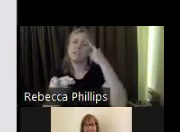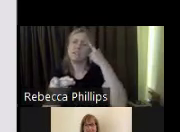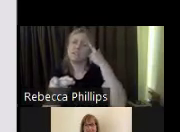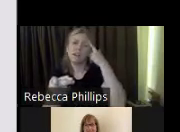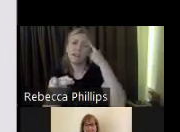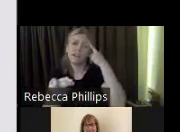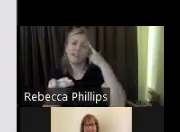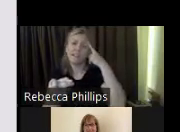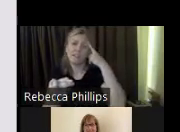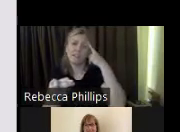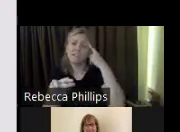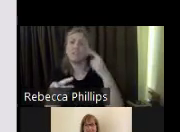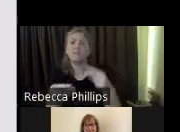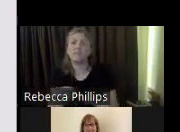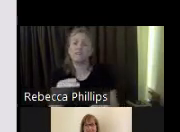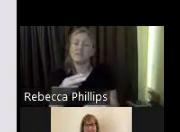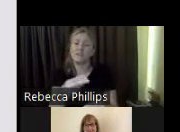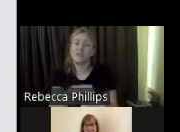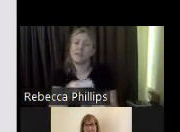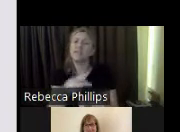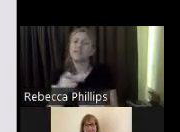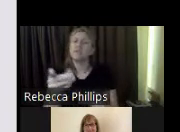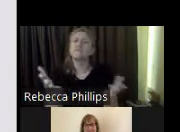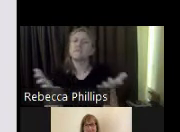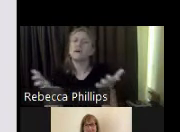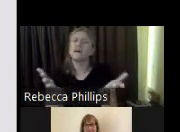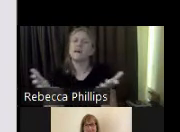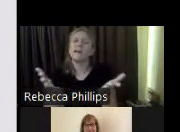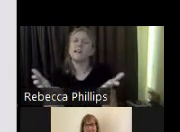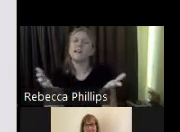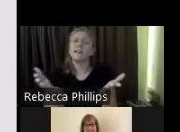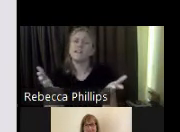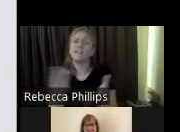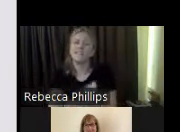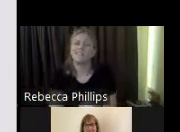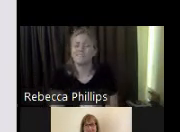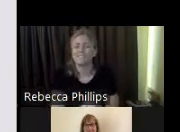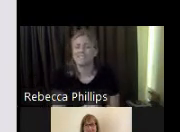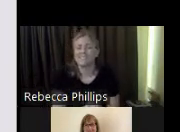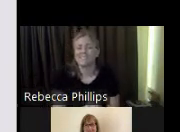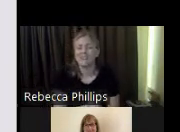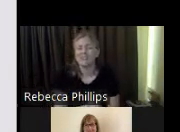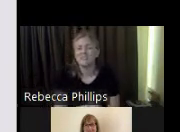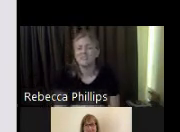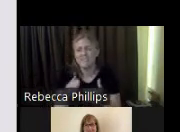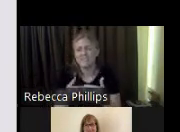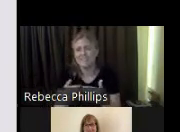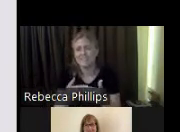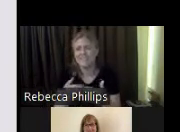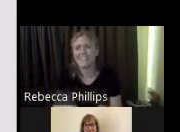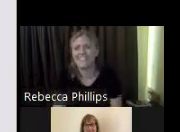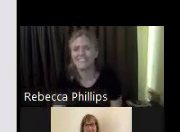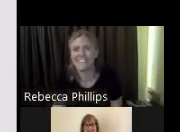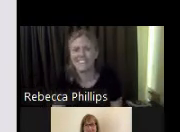just have your question mark, and that's all you have to do. Or you can do name you what? And so